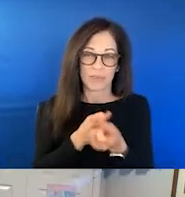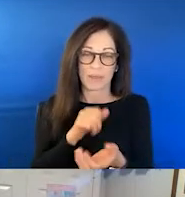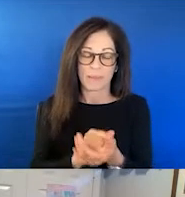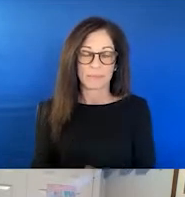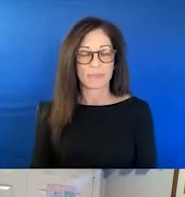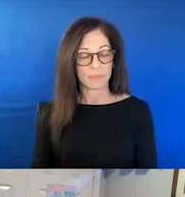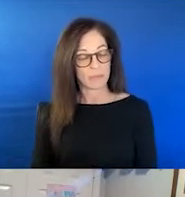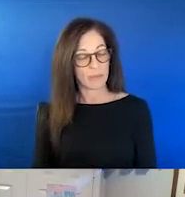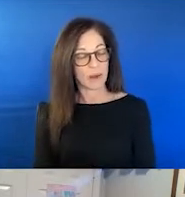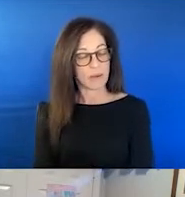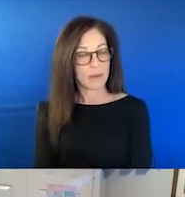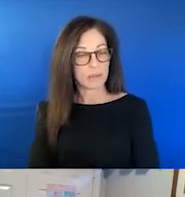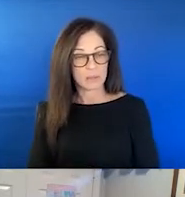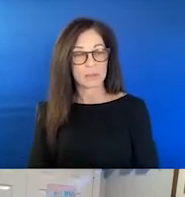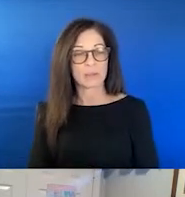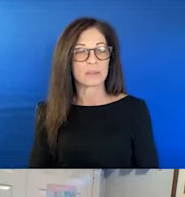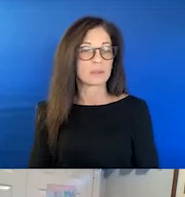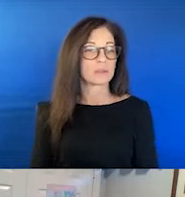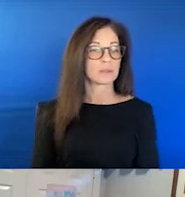please.